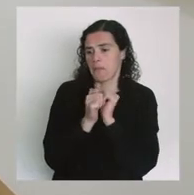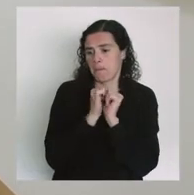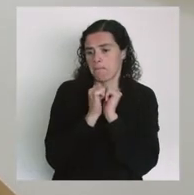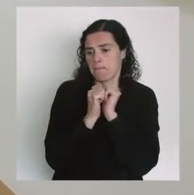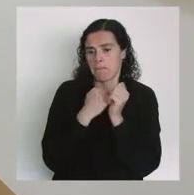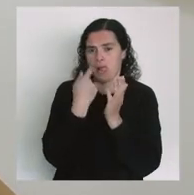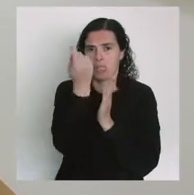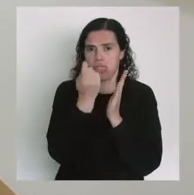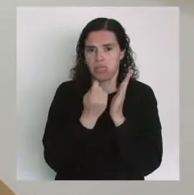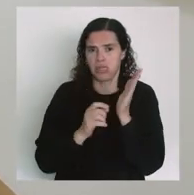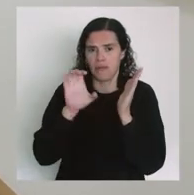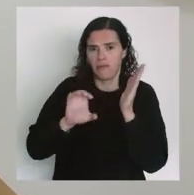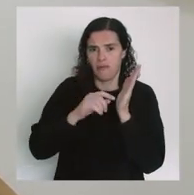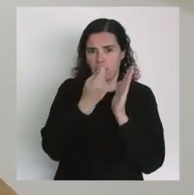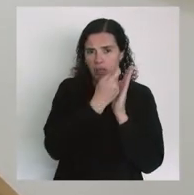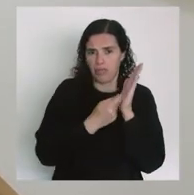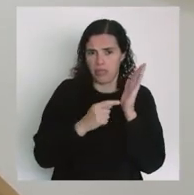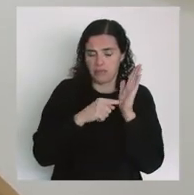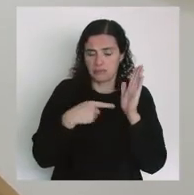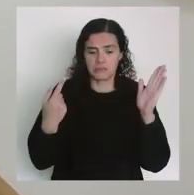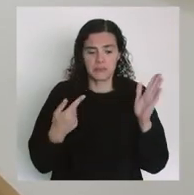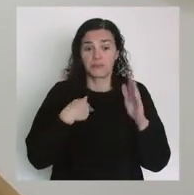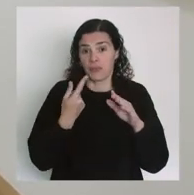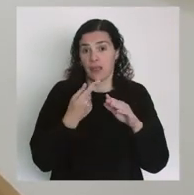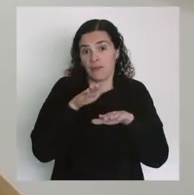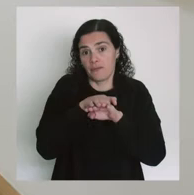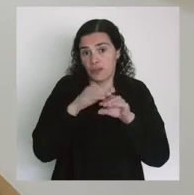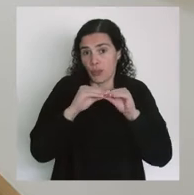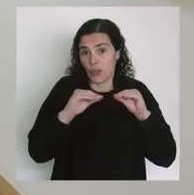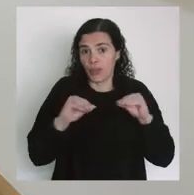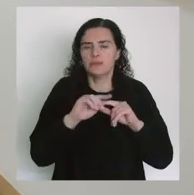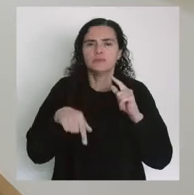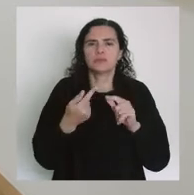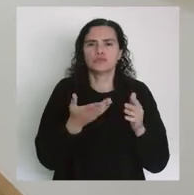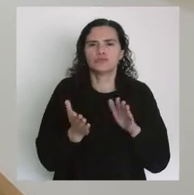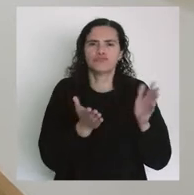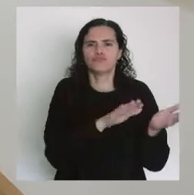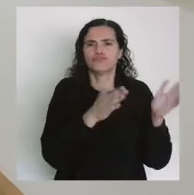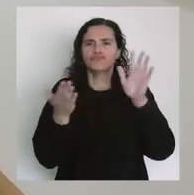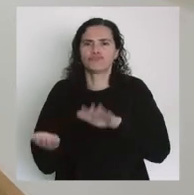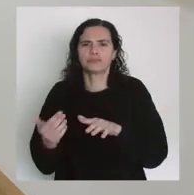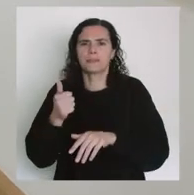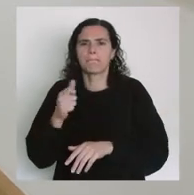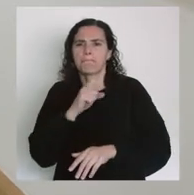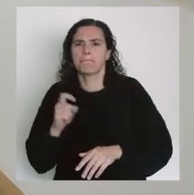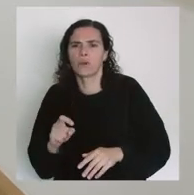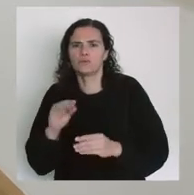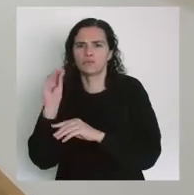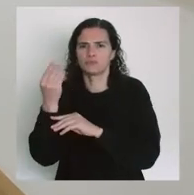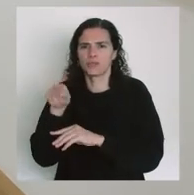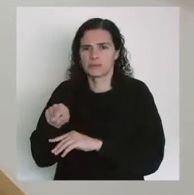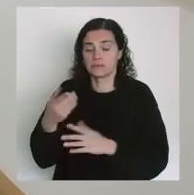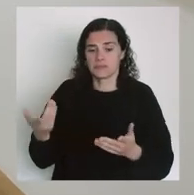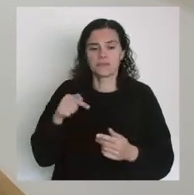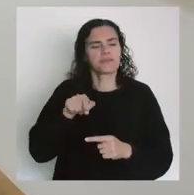drew a shape on it, like the stingray fish, and then they turn it into this bronze object.